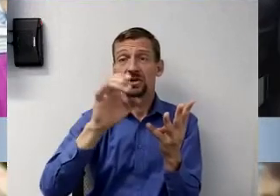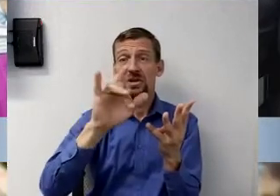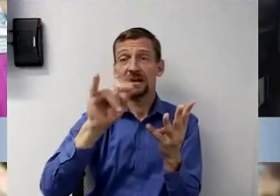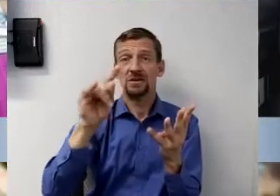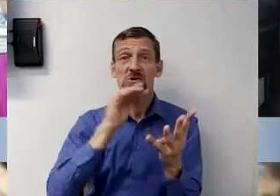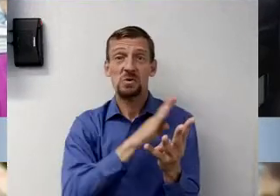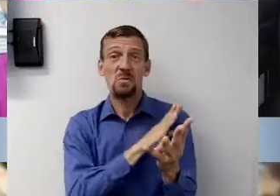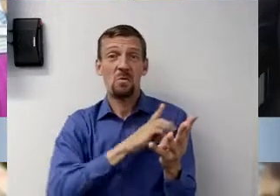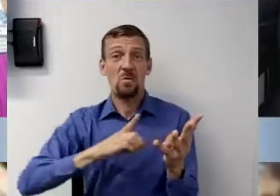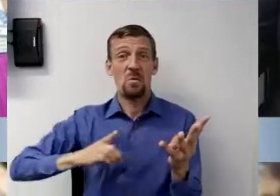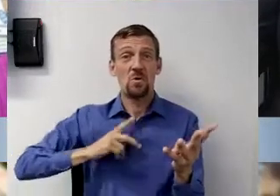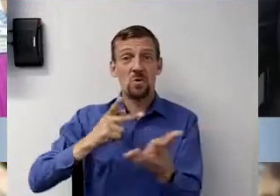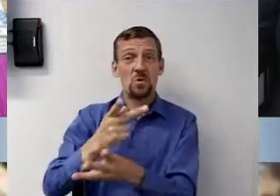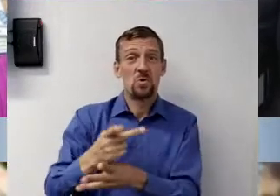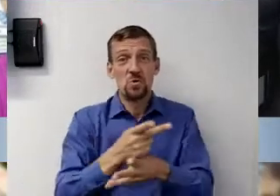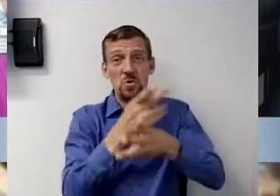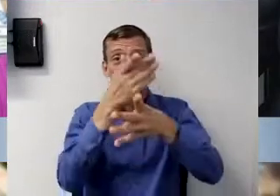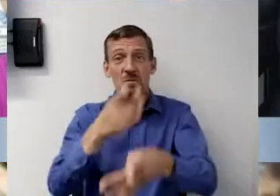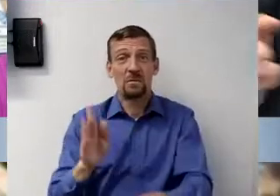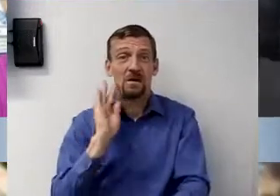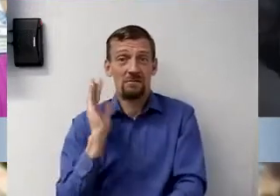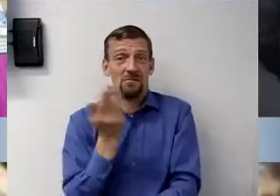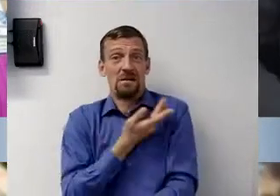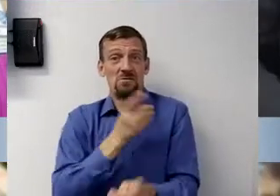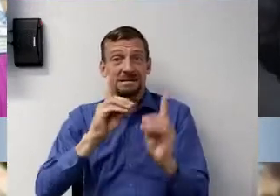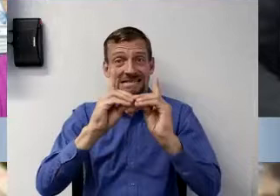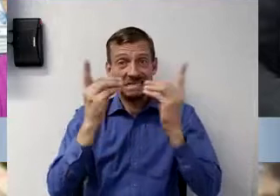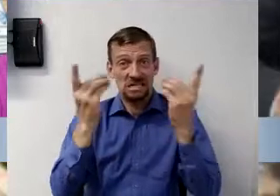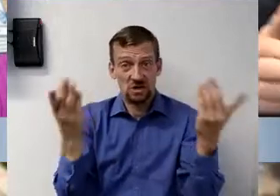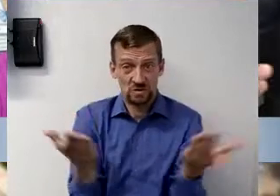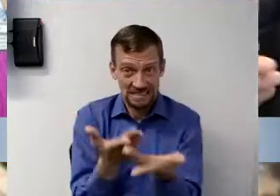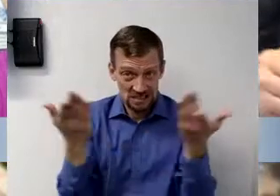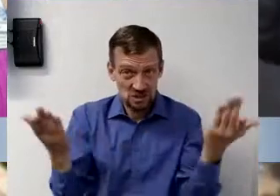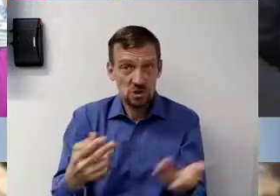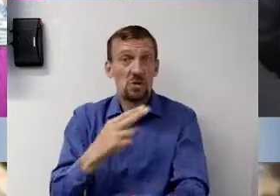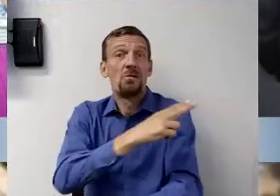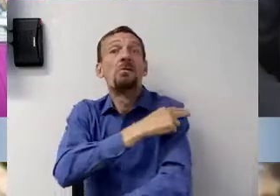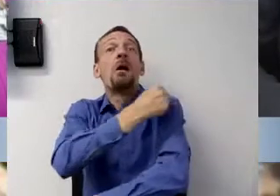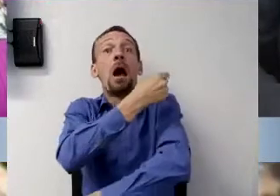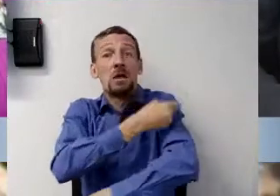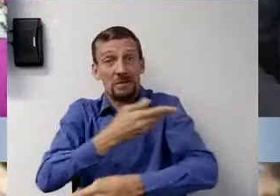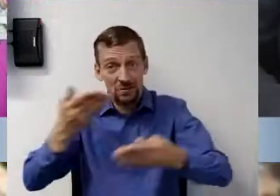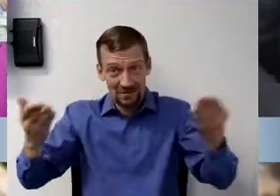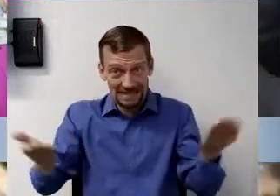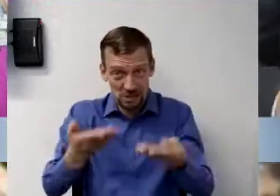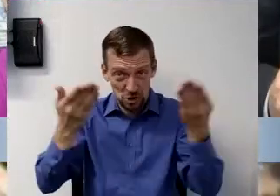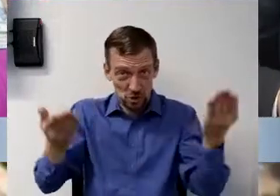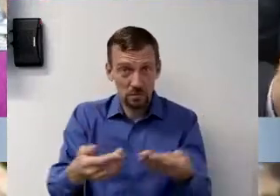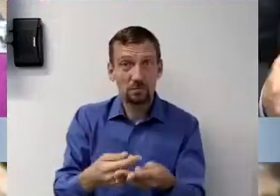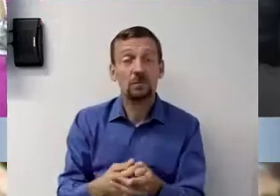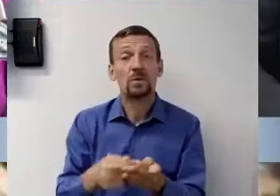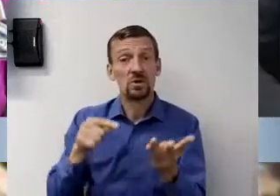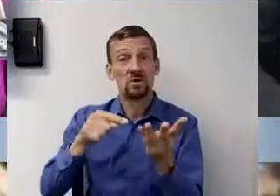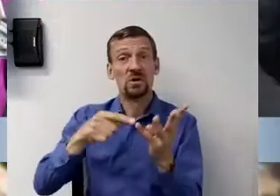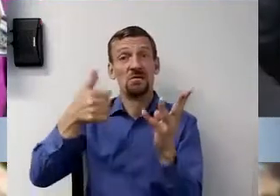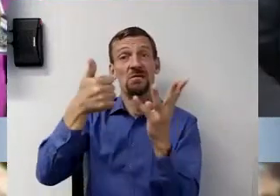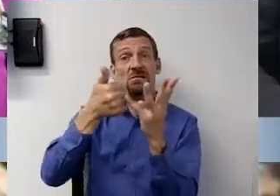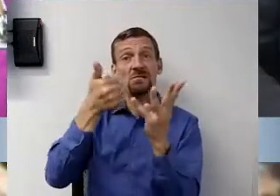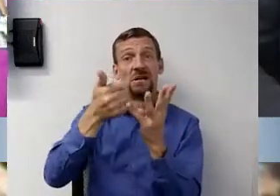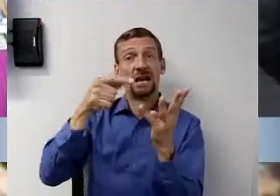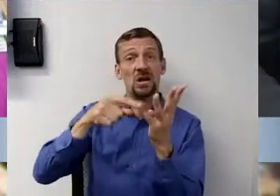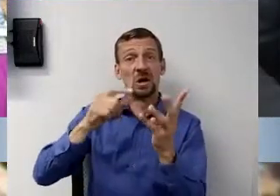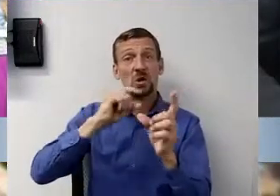board supervisor for our district, the district in which the hospital is located. She kind of you